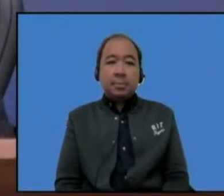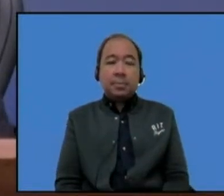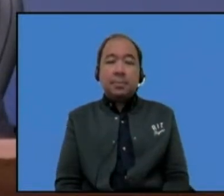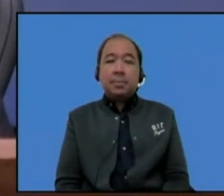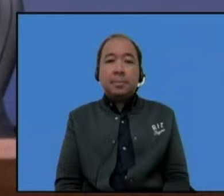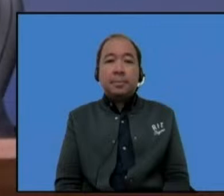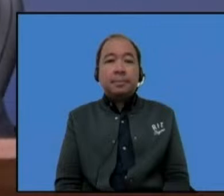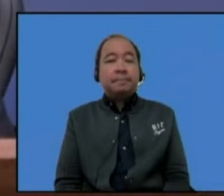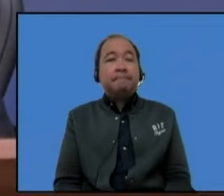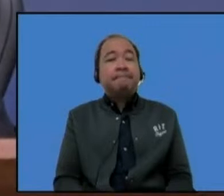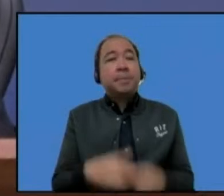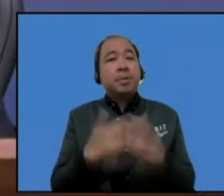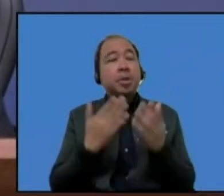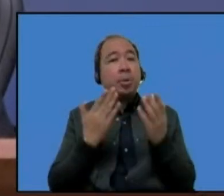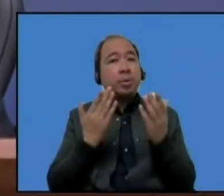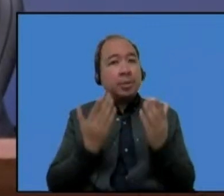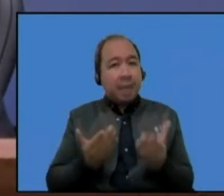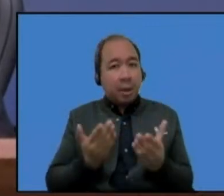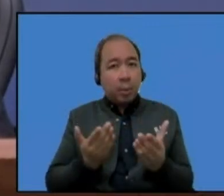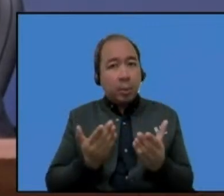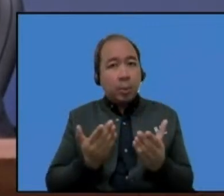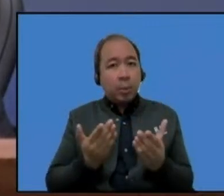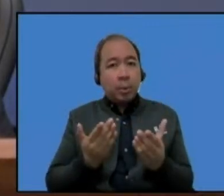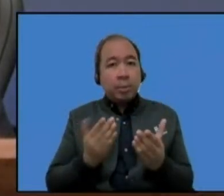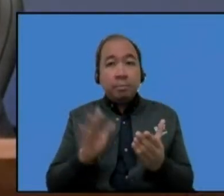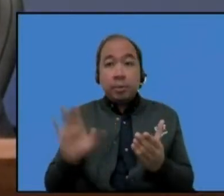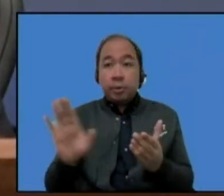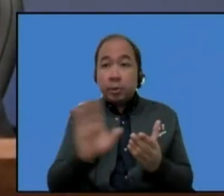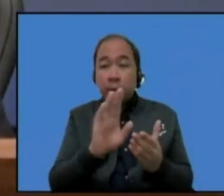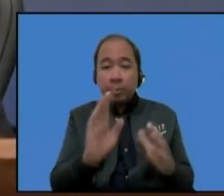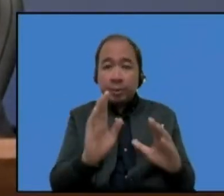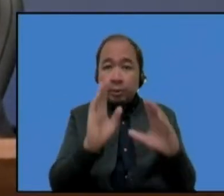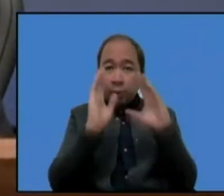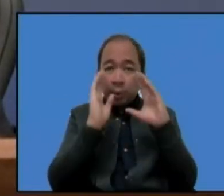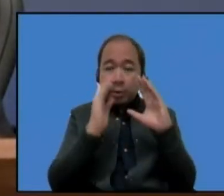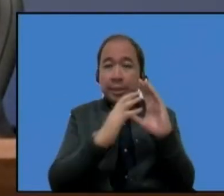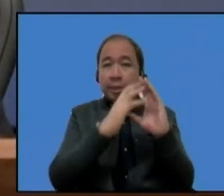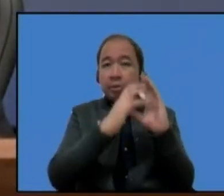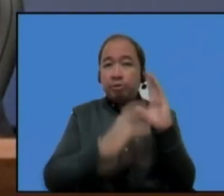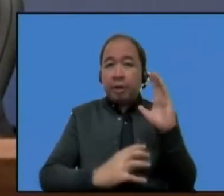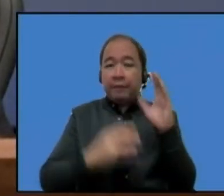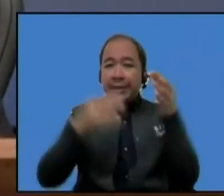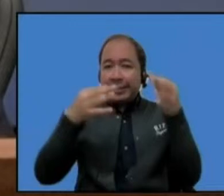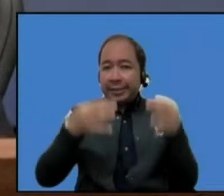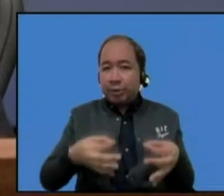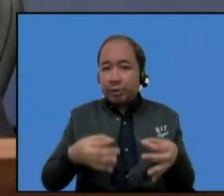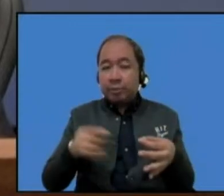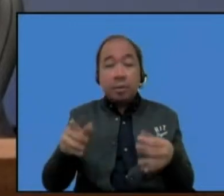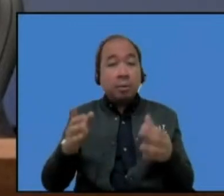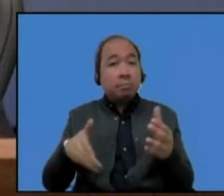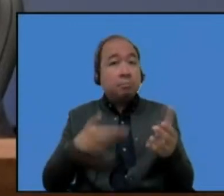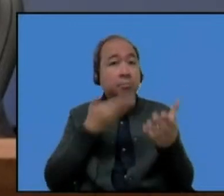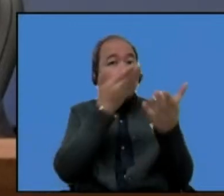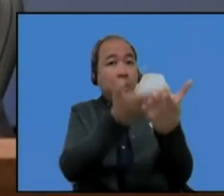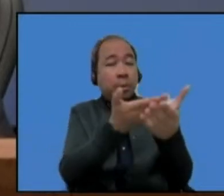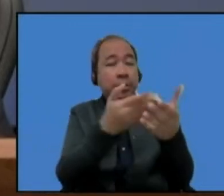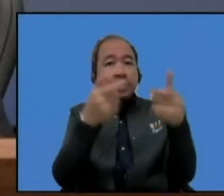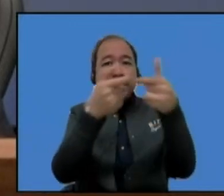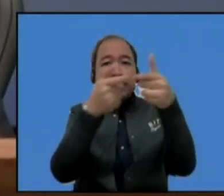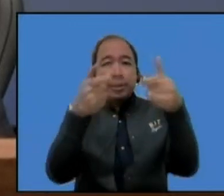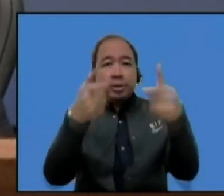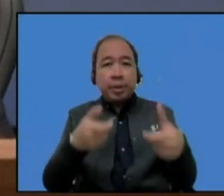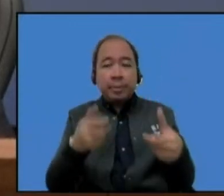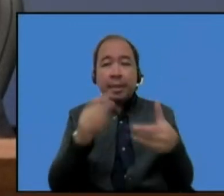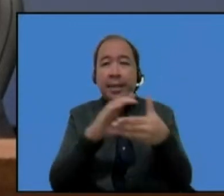So now I would like to draw your attention to the draft decision as proposed in document